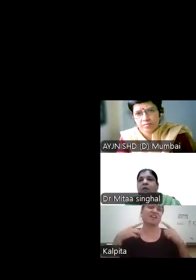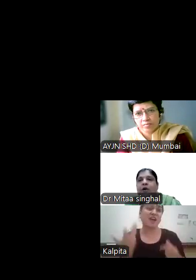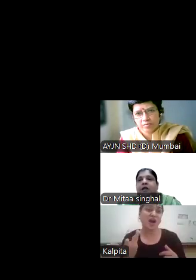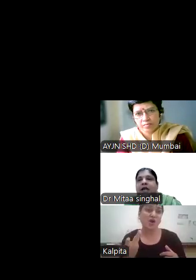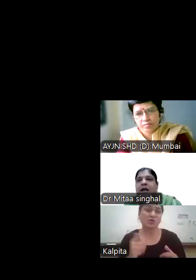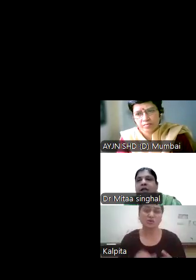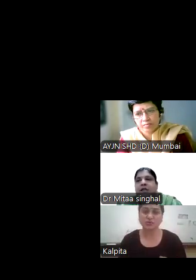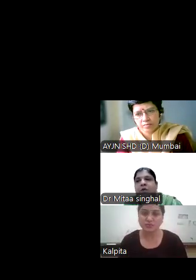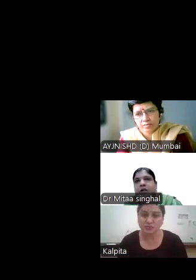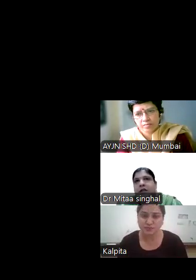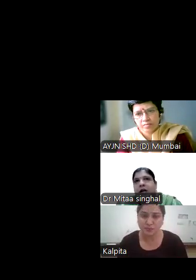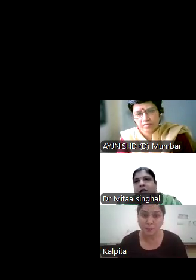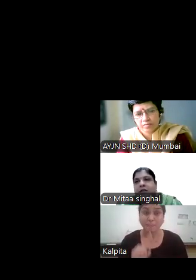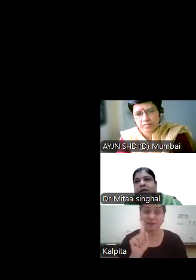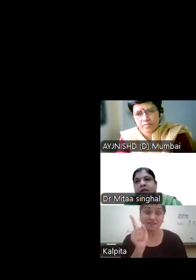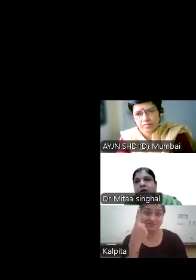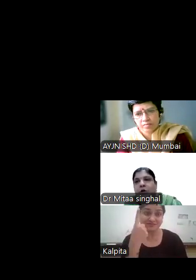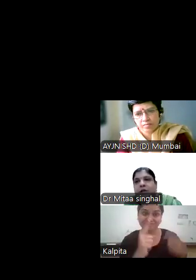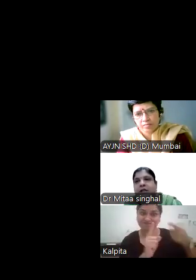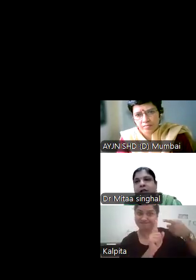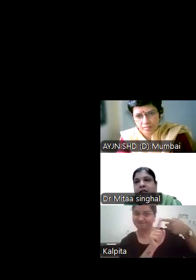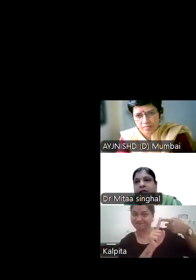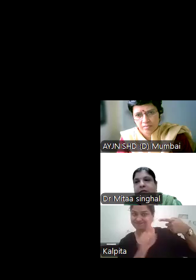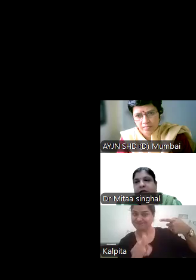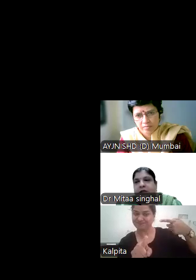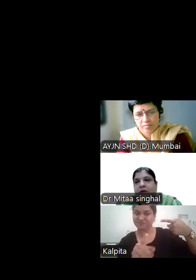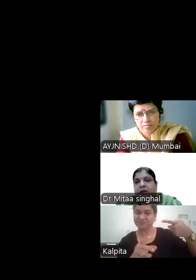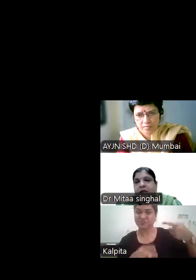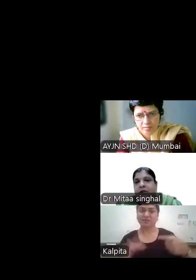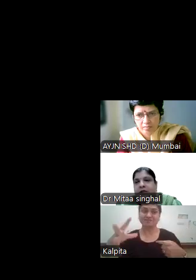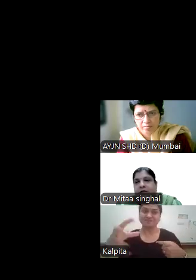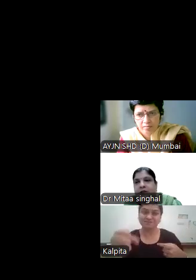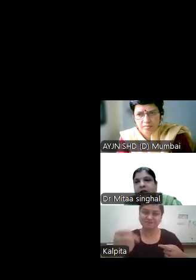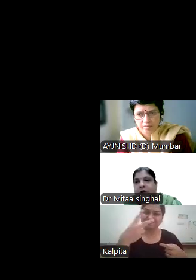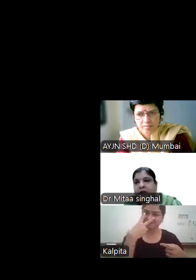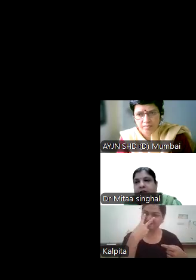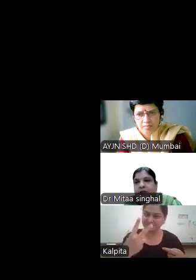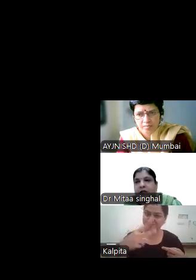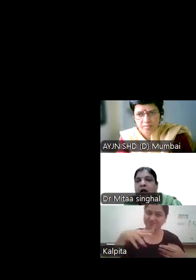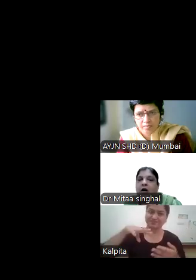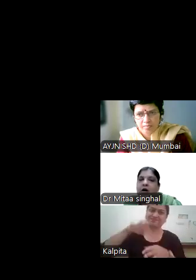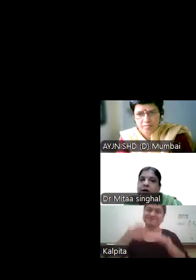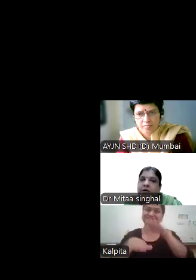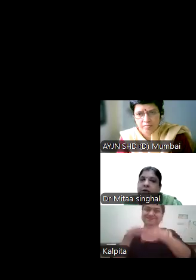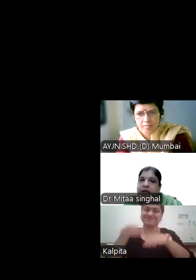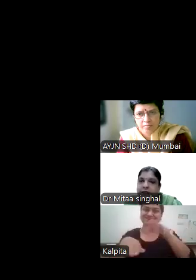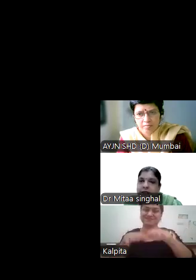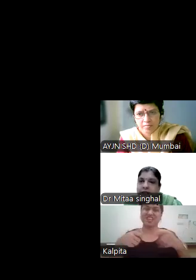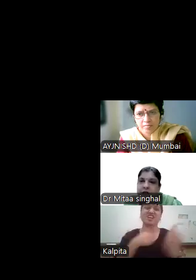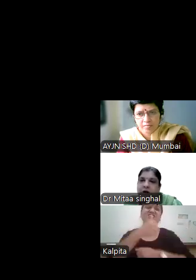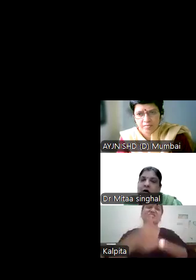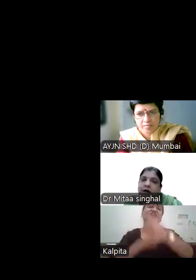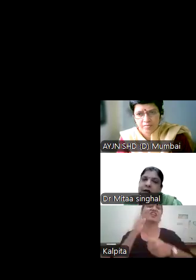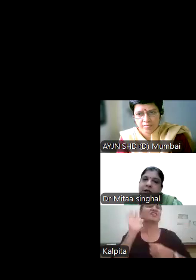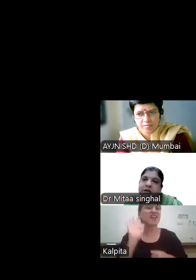facing motor challenges. Motor challenges is the tone is increased, the muscle tone is increased if it is spasticity, or it may be